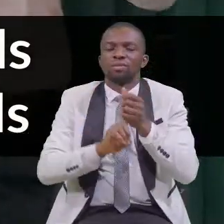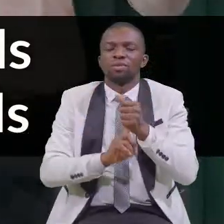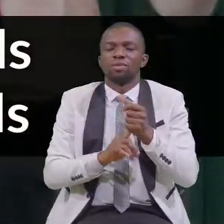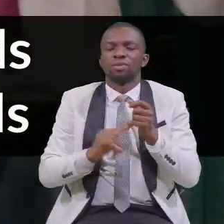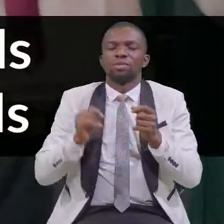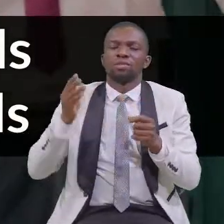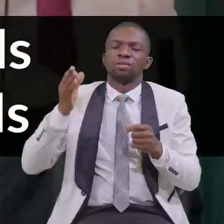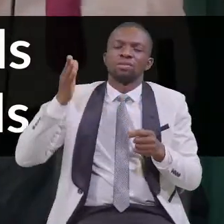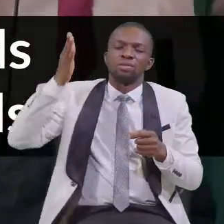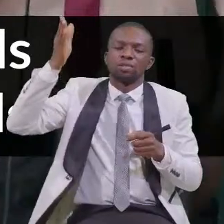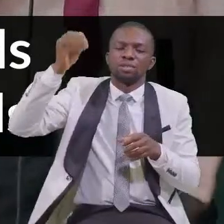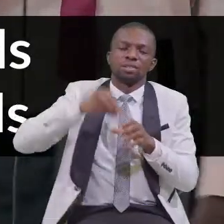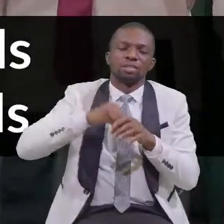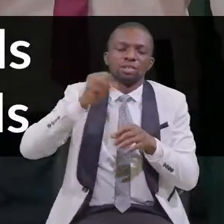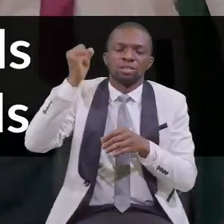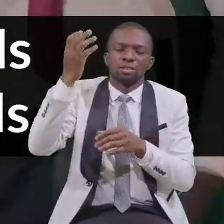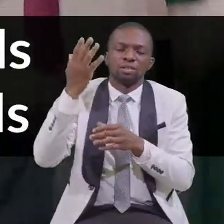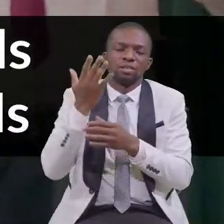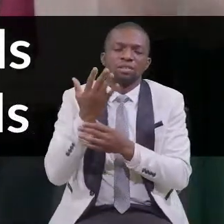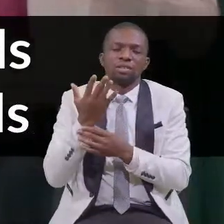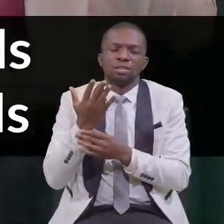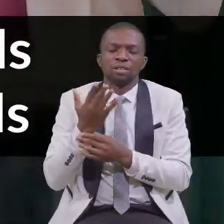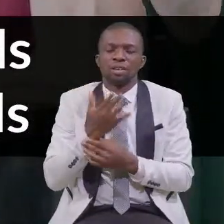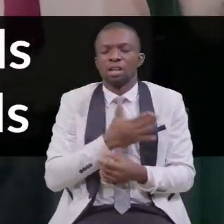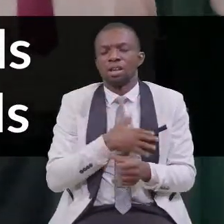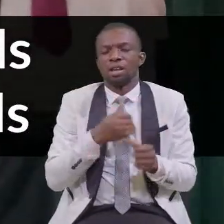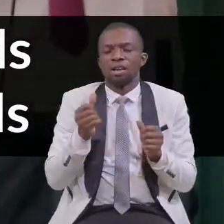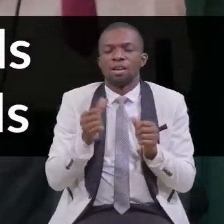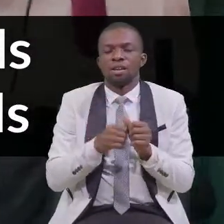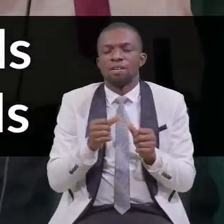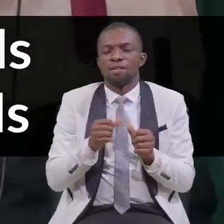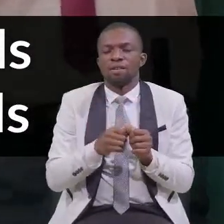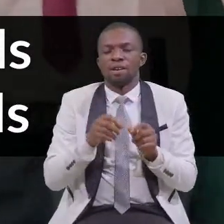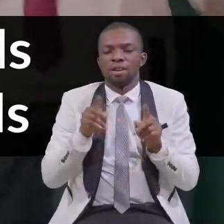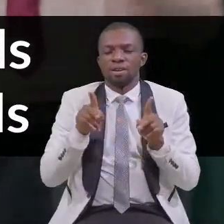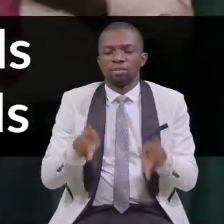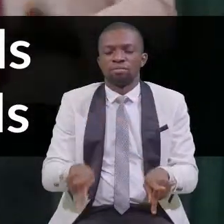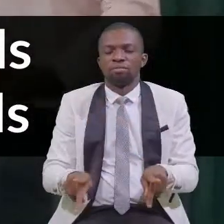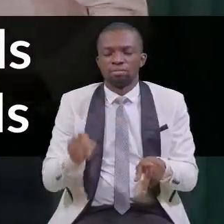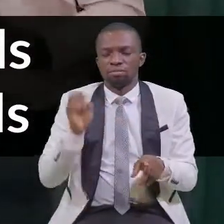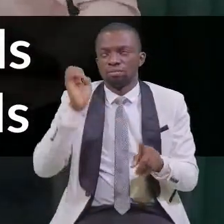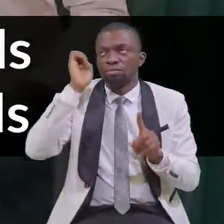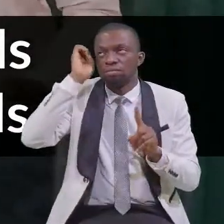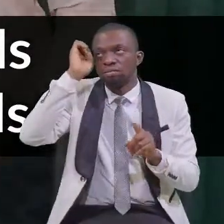future in his hands, and every heart he